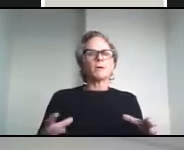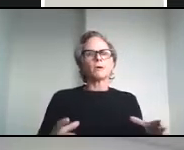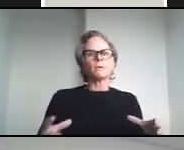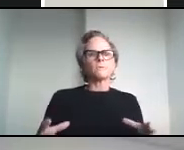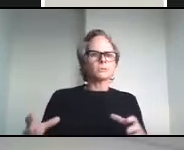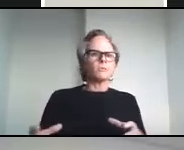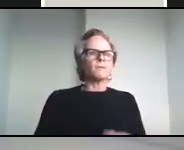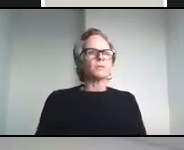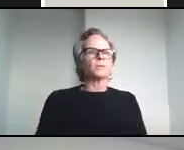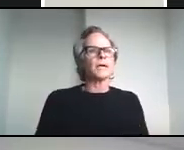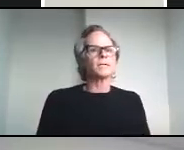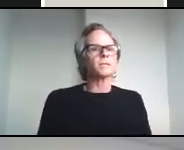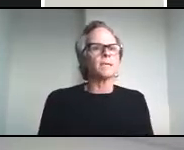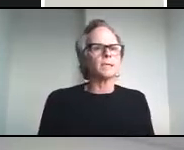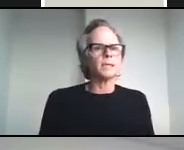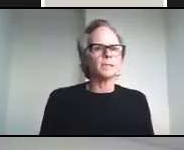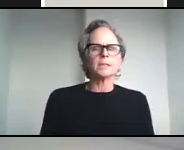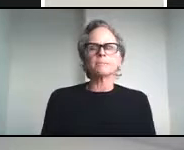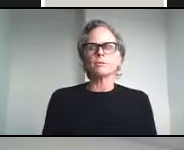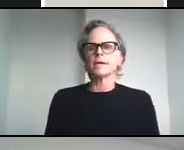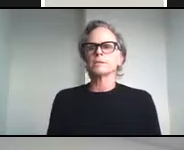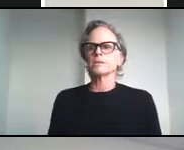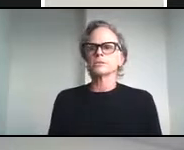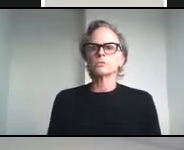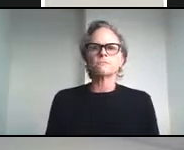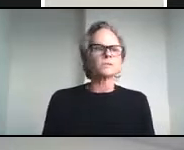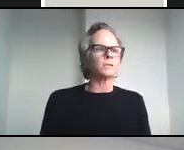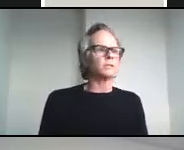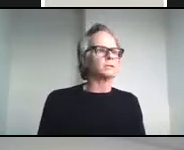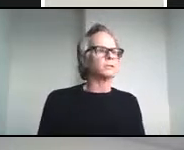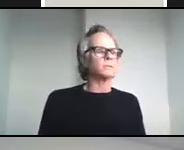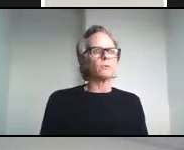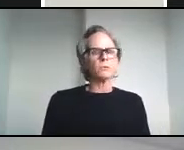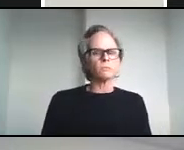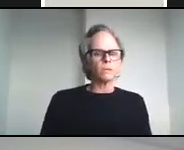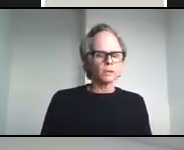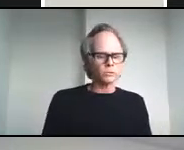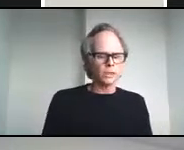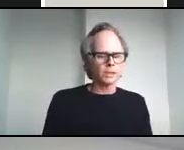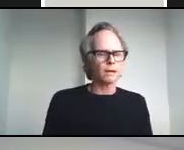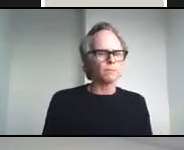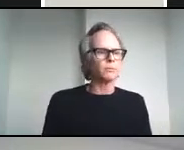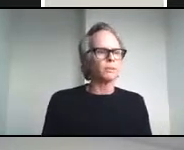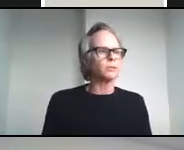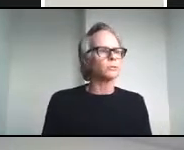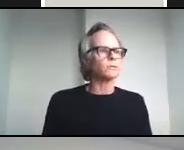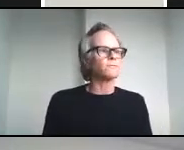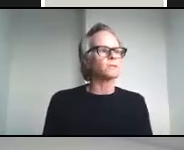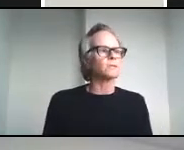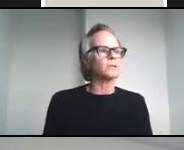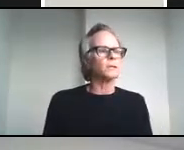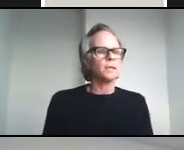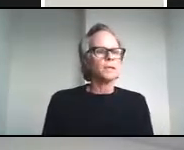maintaining a part of this renovation has to maintain disabled access to the facility. So it's important that we understand how people enter